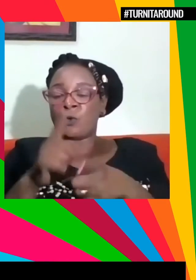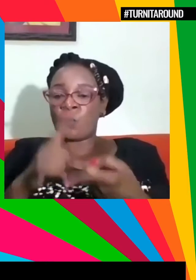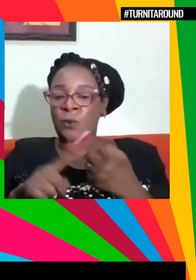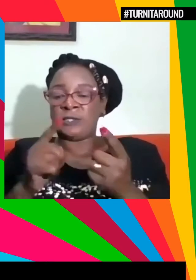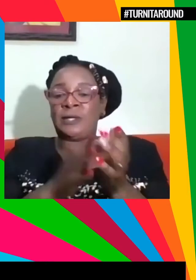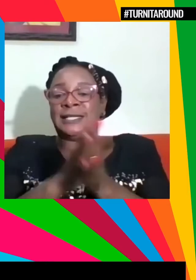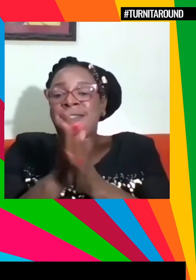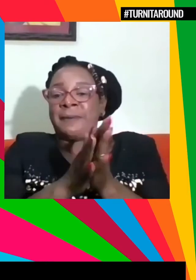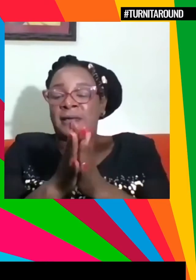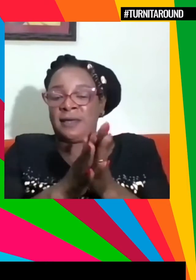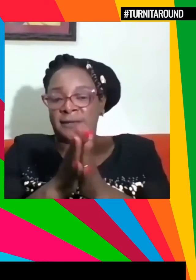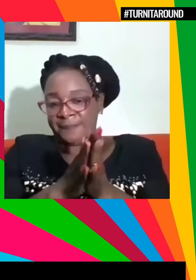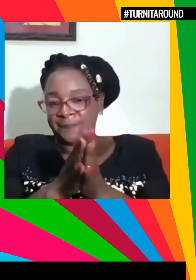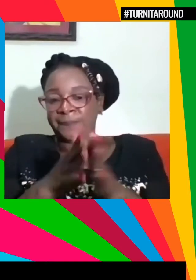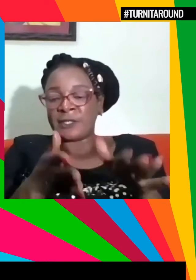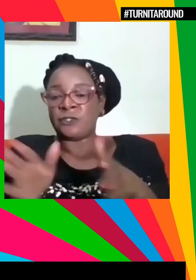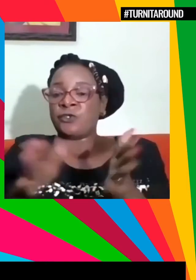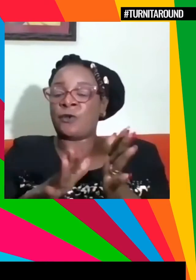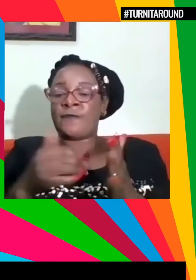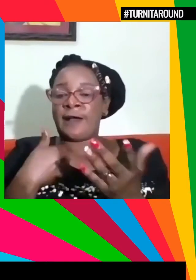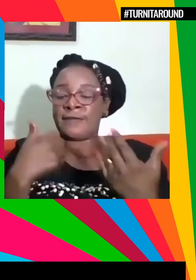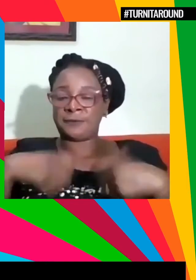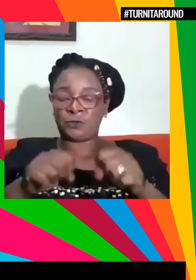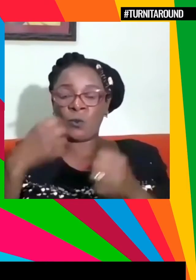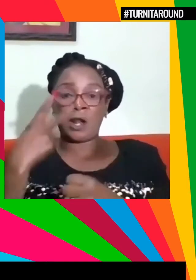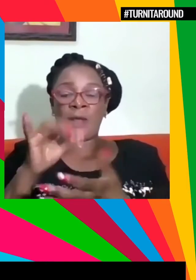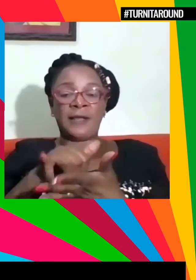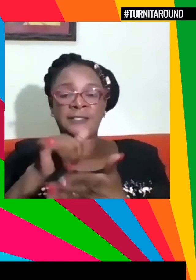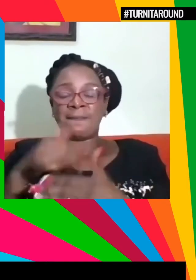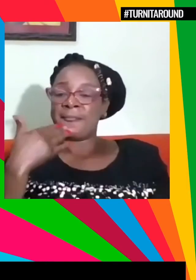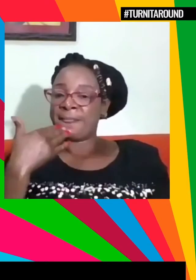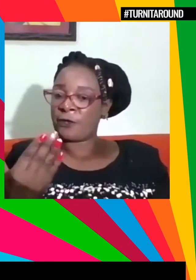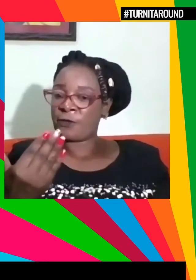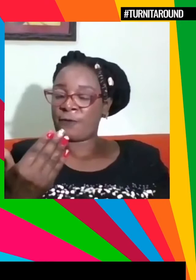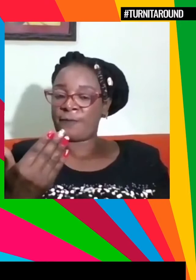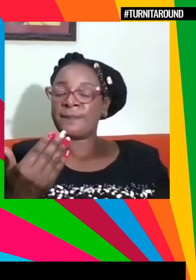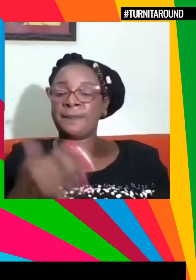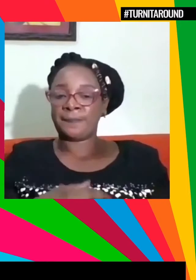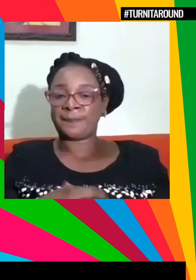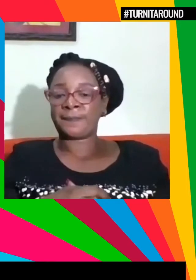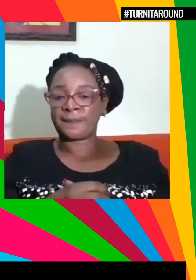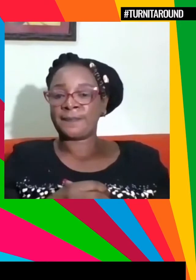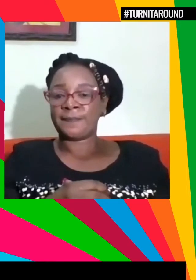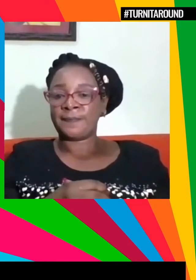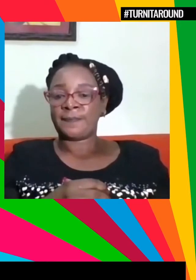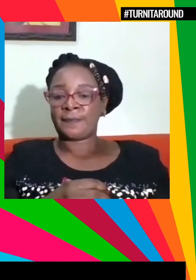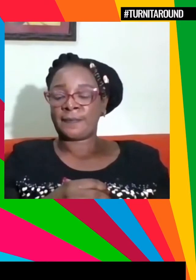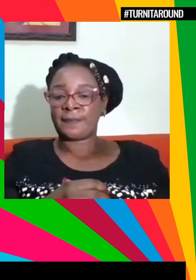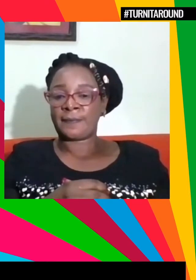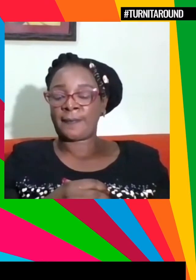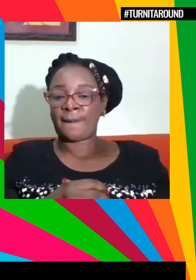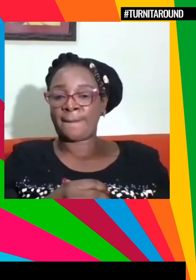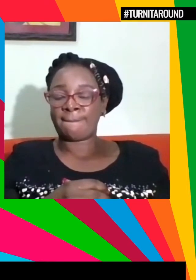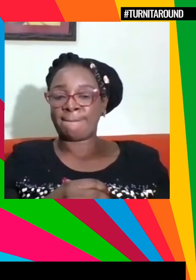that. Human Cells really leading the way at taking a close look at that. So thanks for being here. Guy, it's your turn.